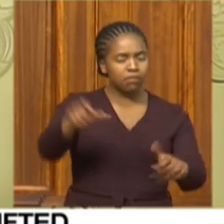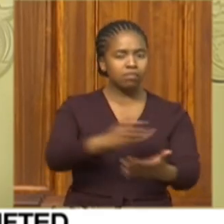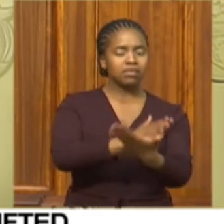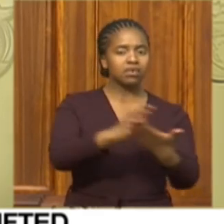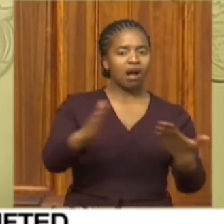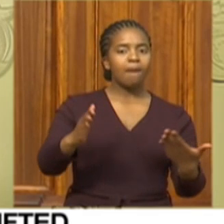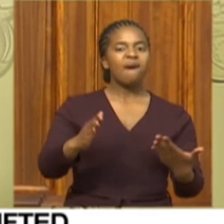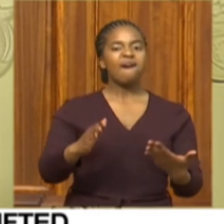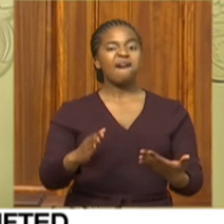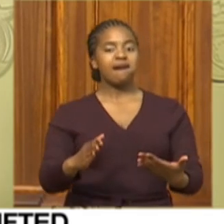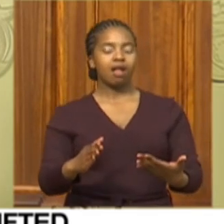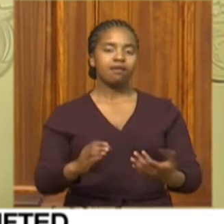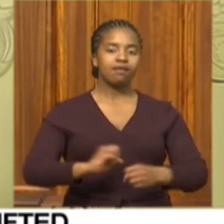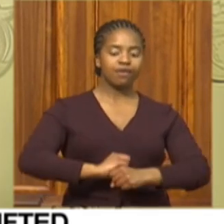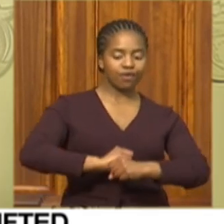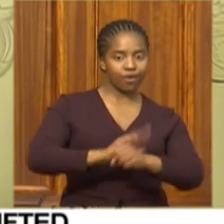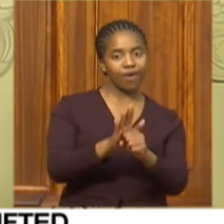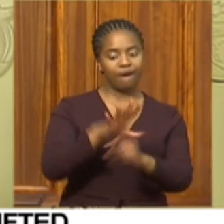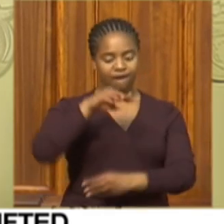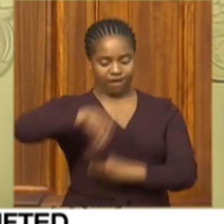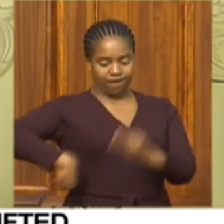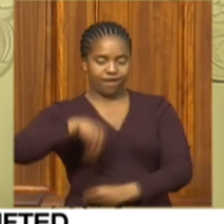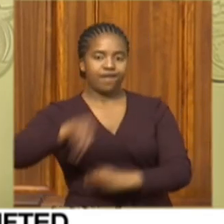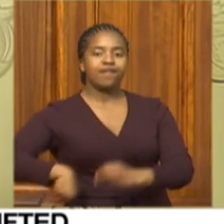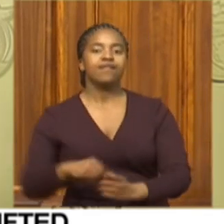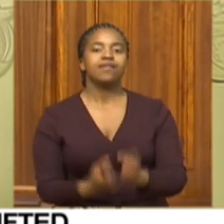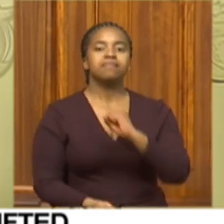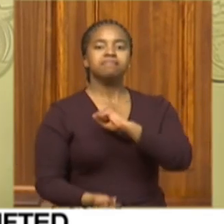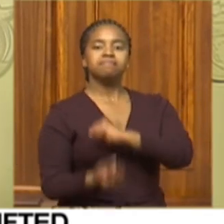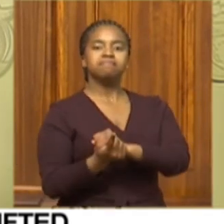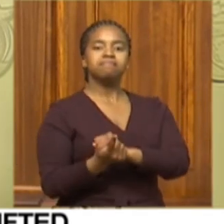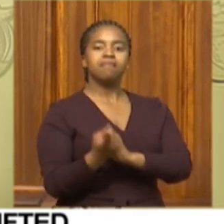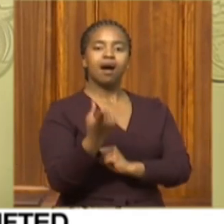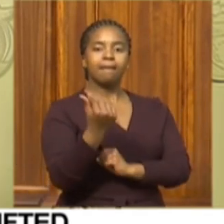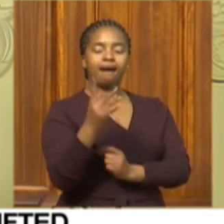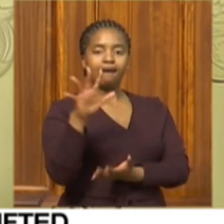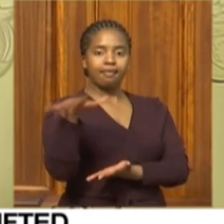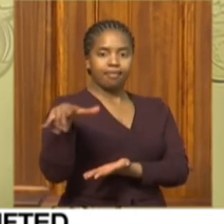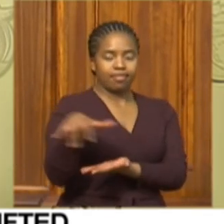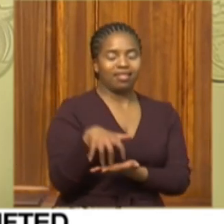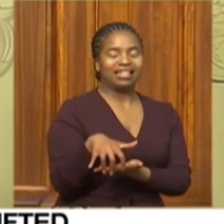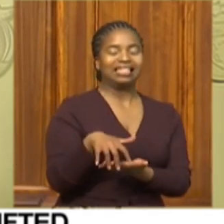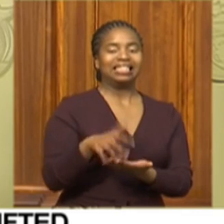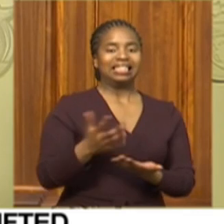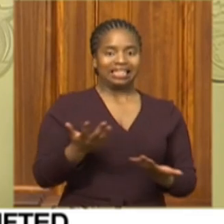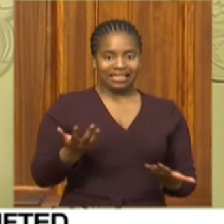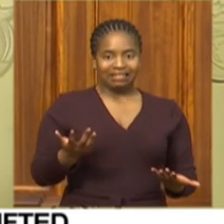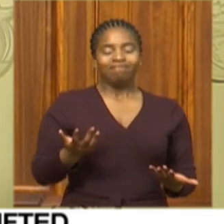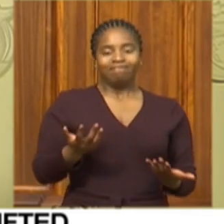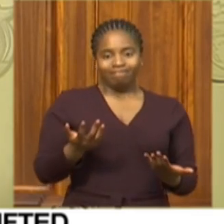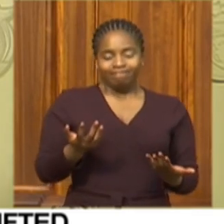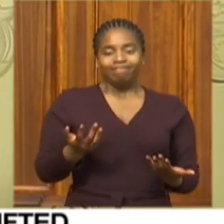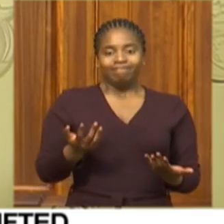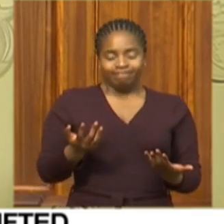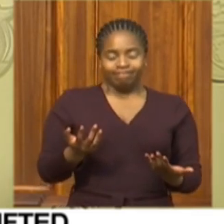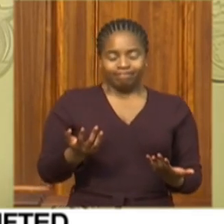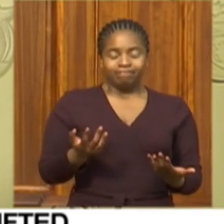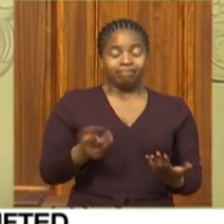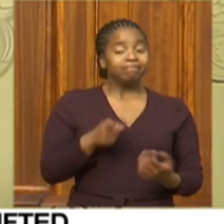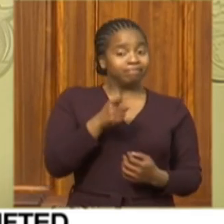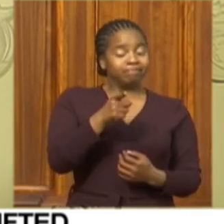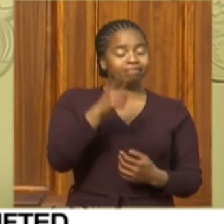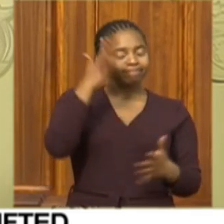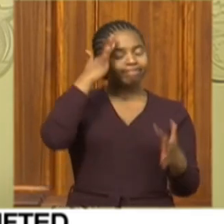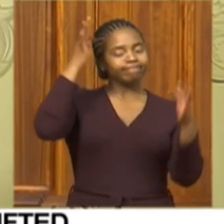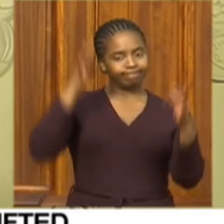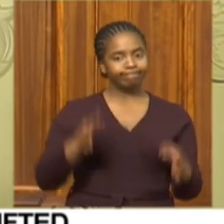to profit through corrupt means from this pandemic. We are taking